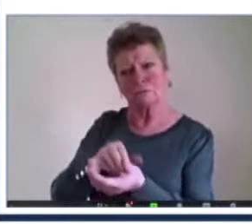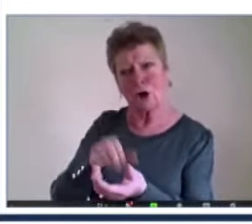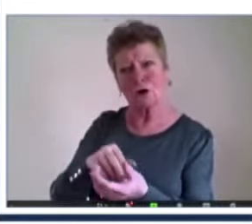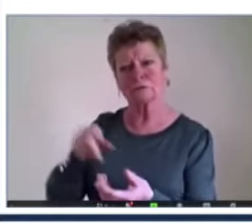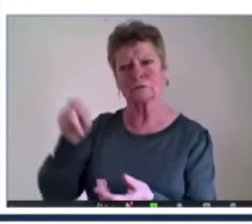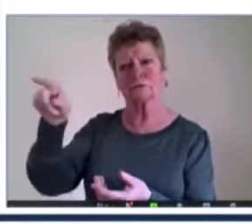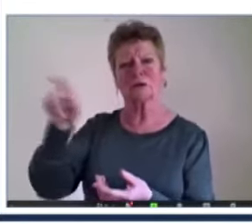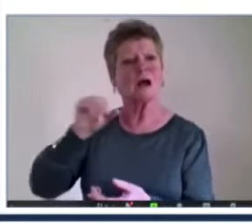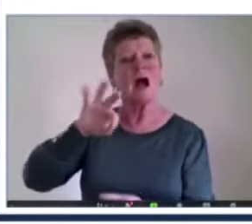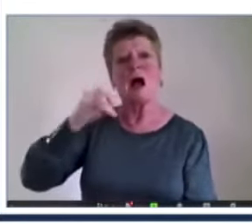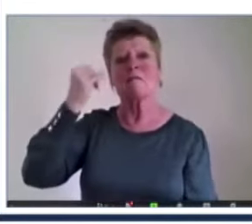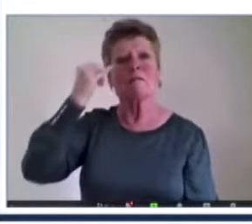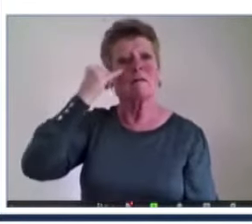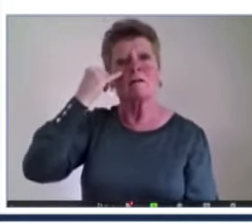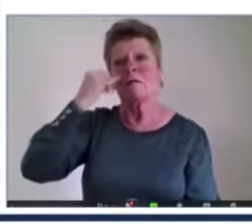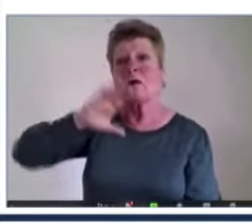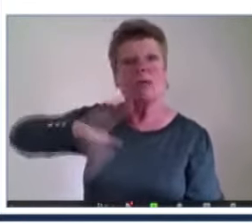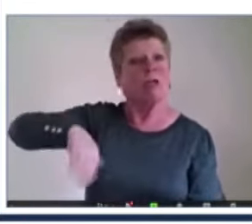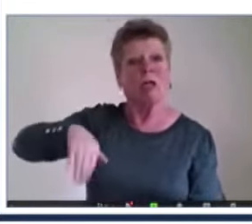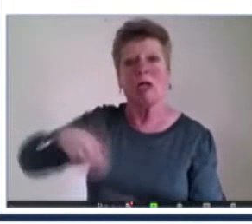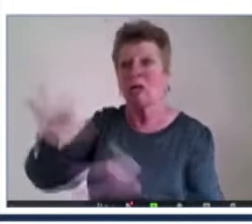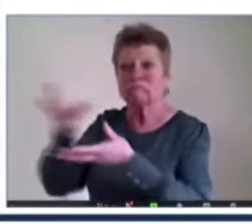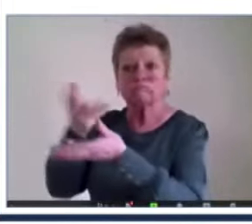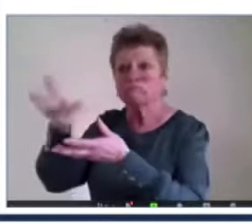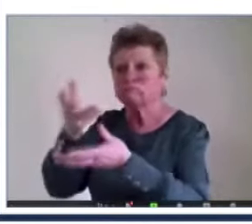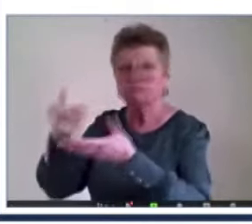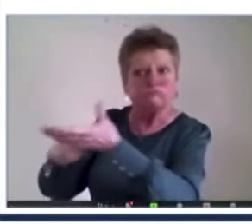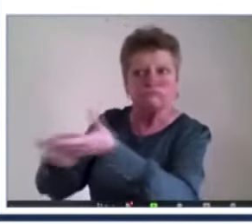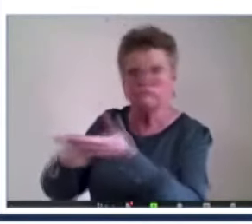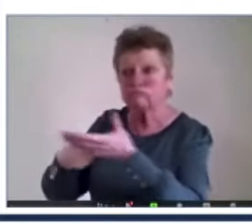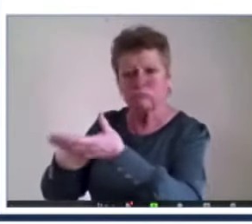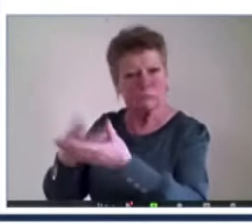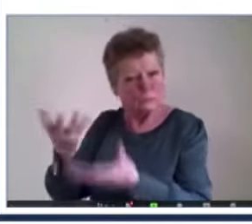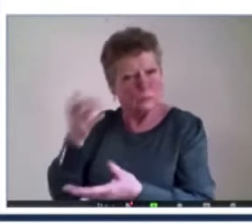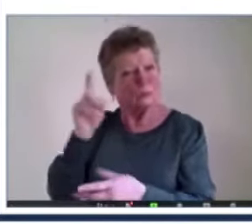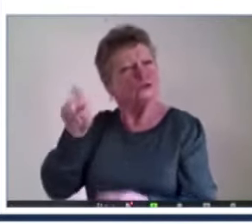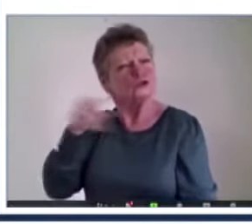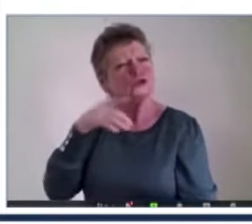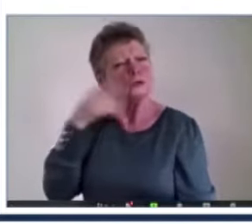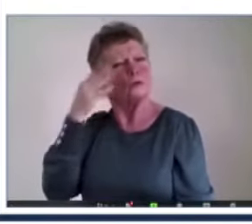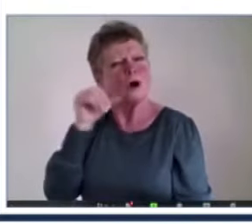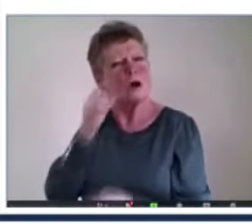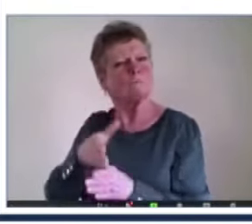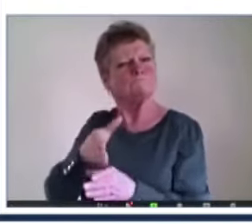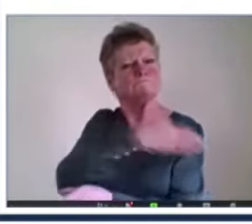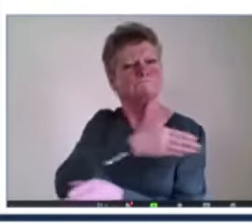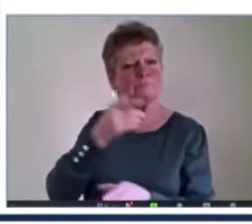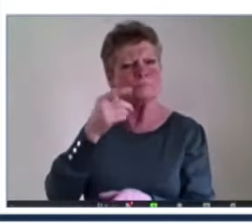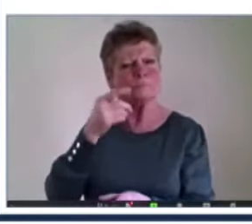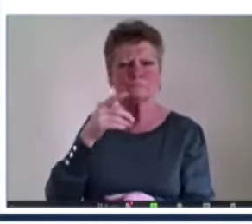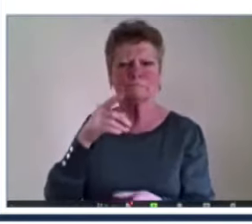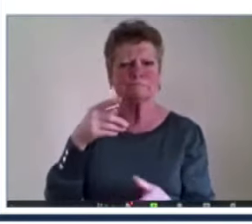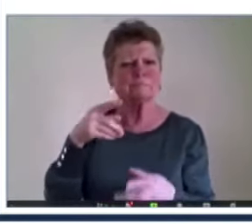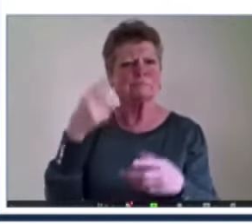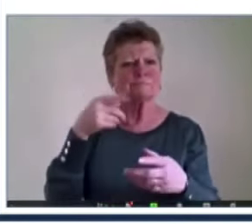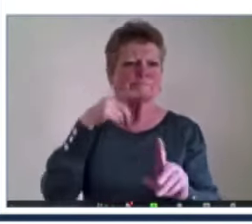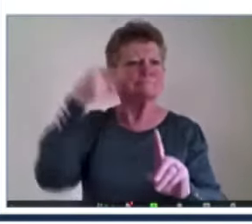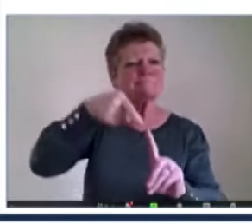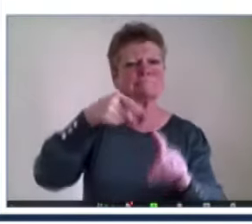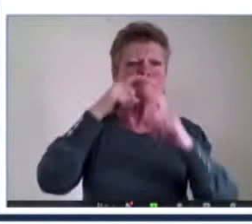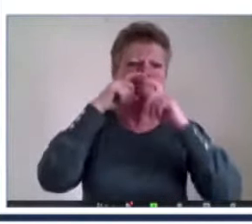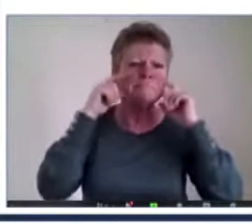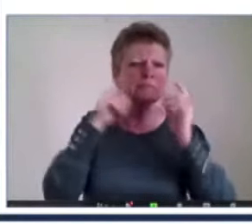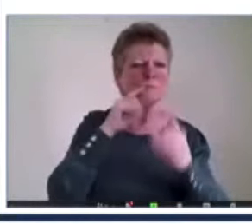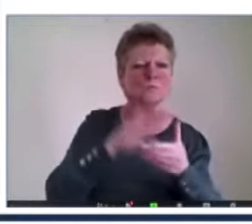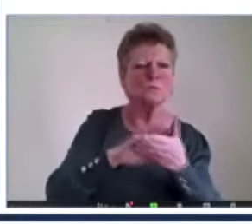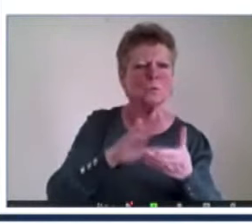been consulted ahead of time or earlier when it came to masking in schools, or is there a disconnect there? And